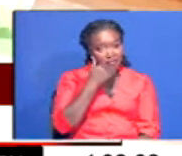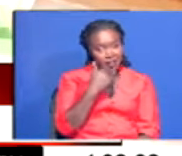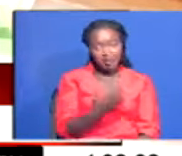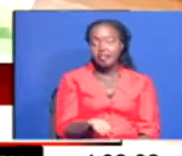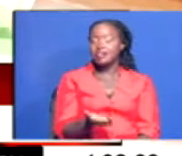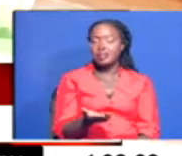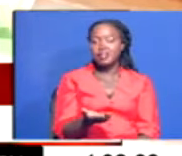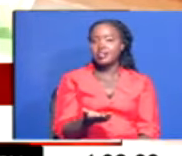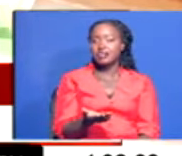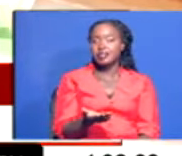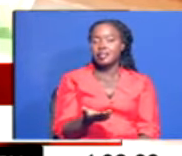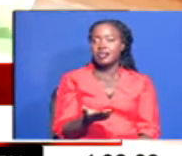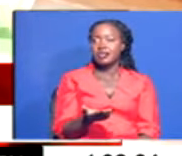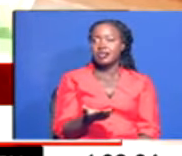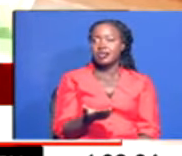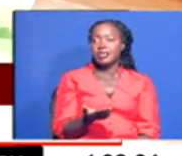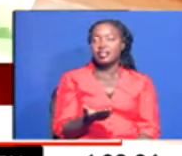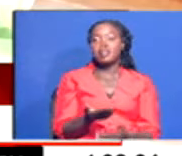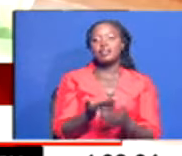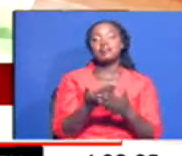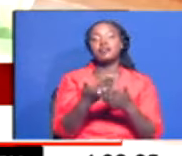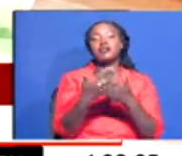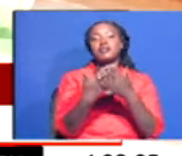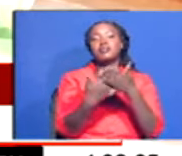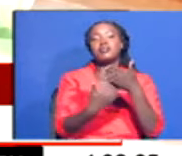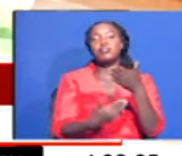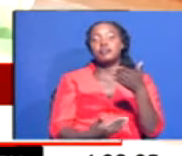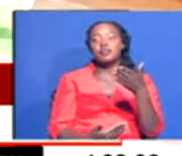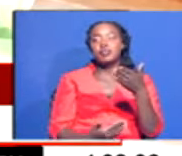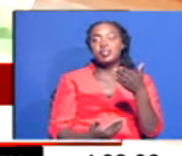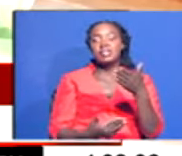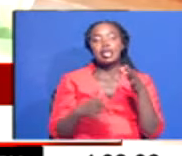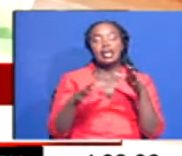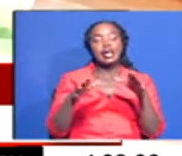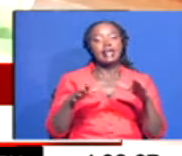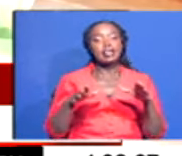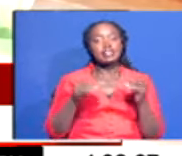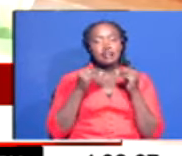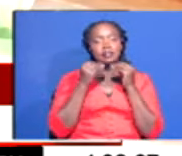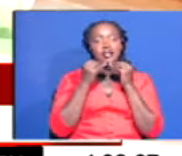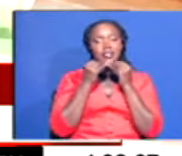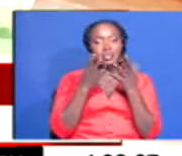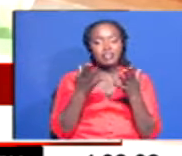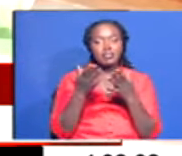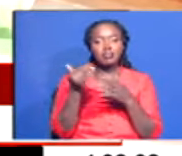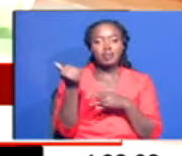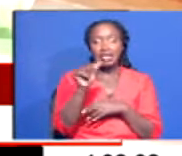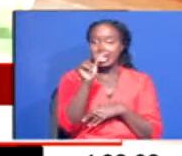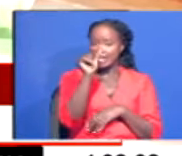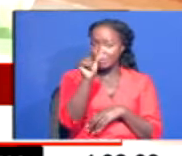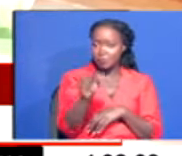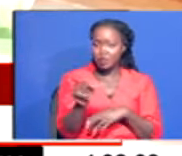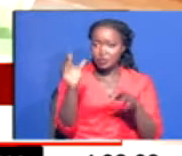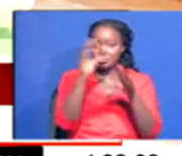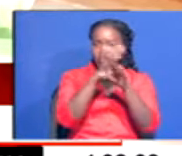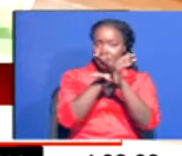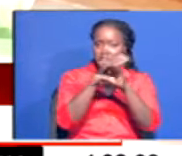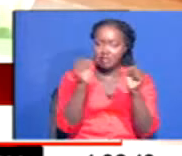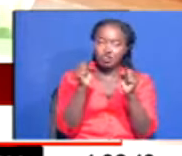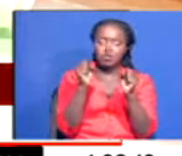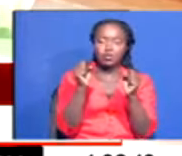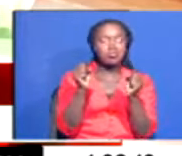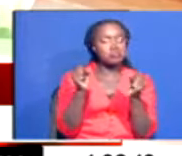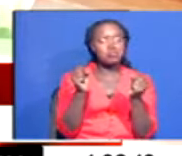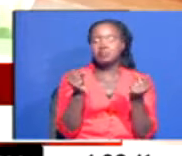he presented transcripts which are not cannot be accepted for anyone standing for a presidential candidate. You